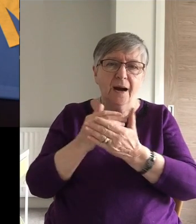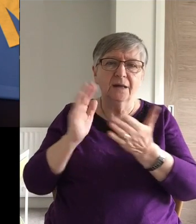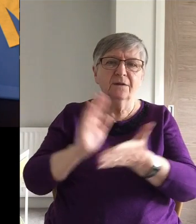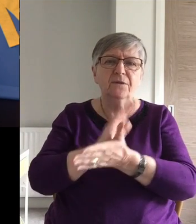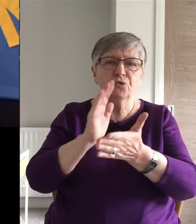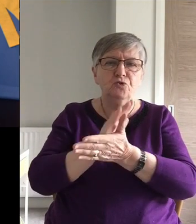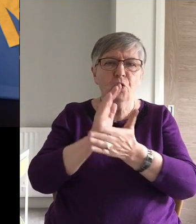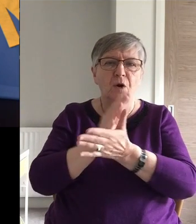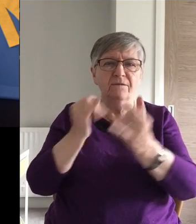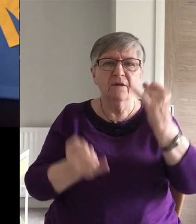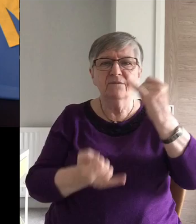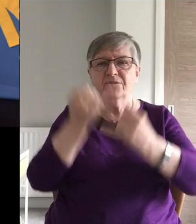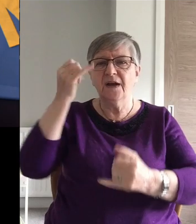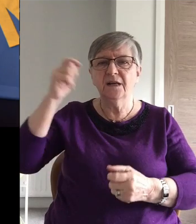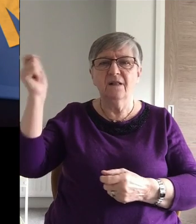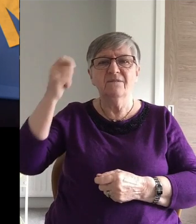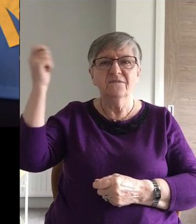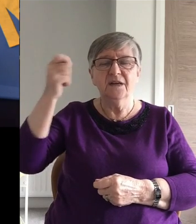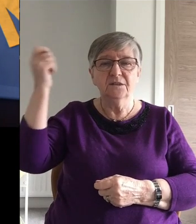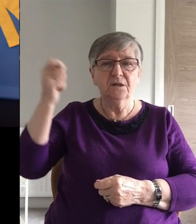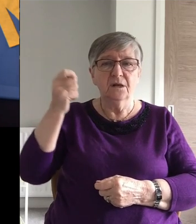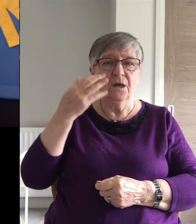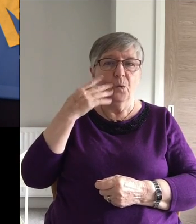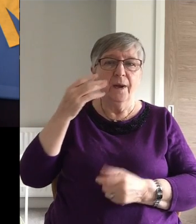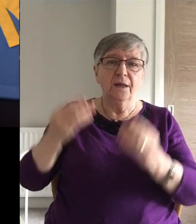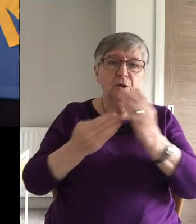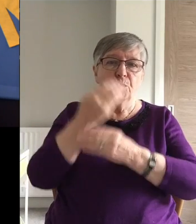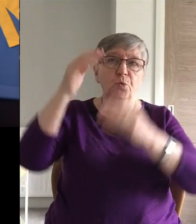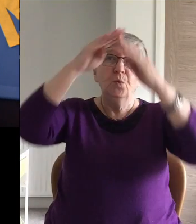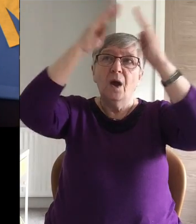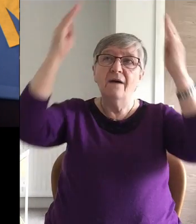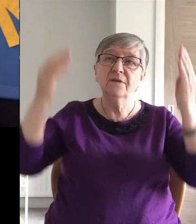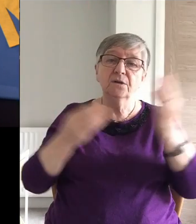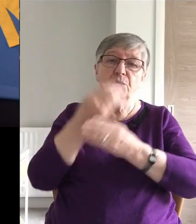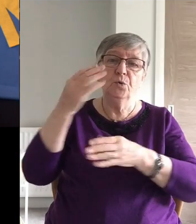part of the joyful final victory of the new heavens and the new earth.